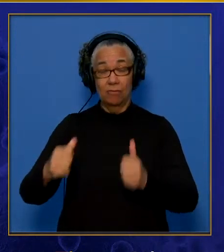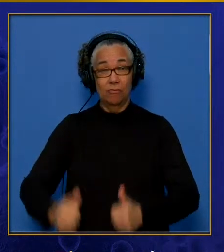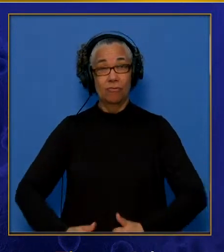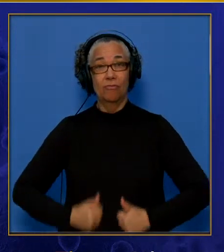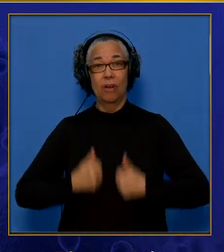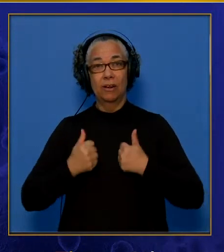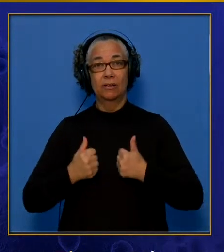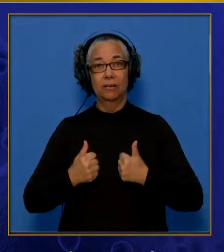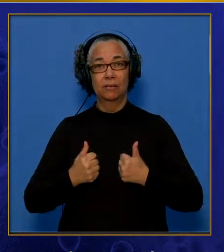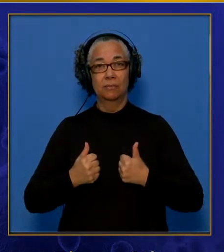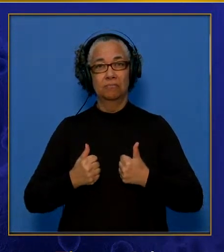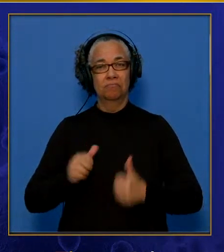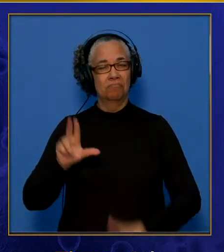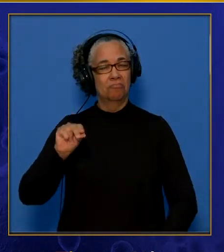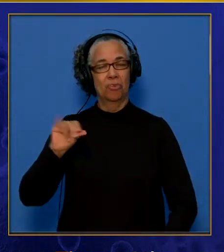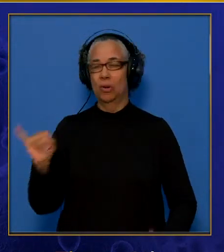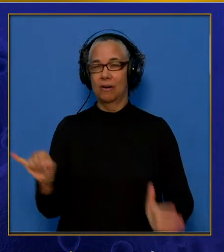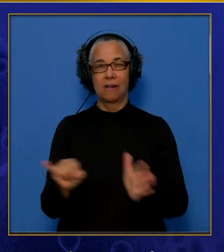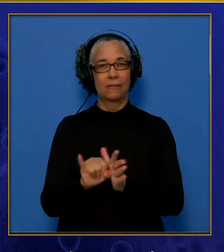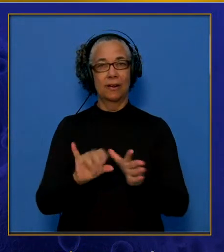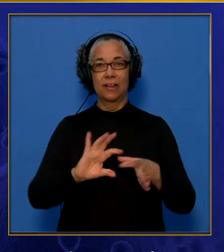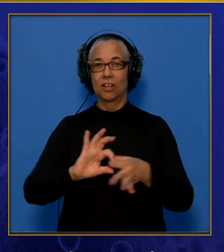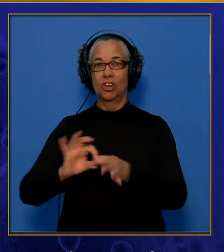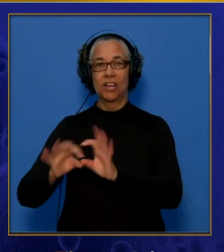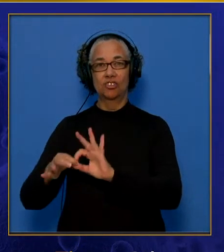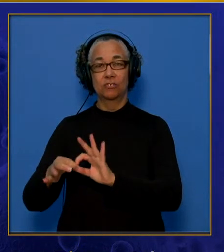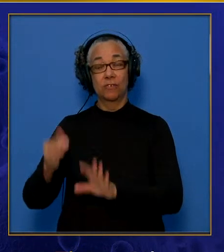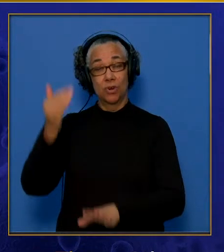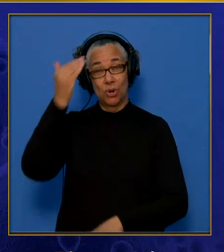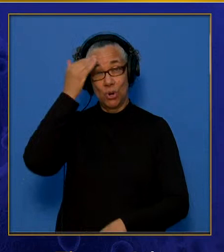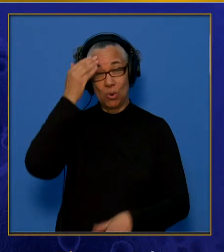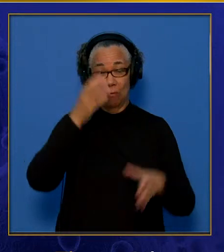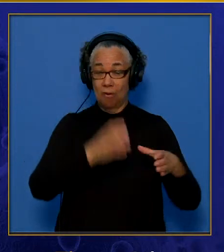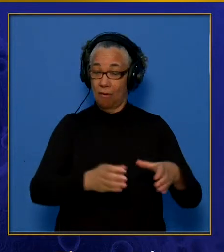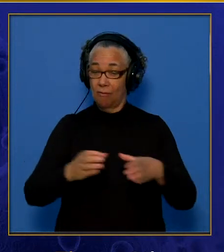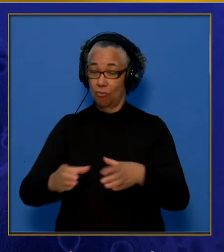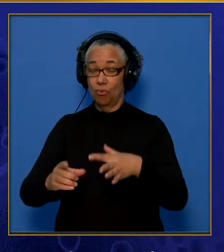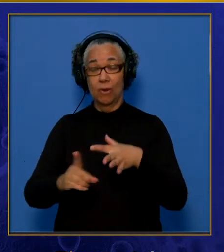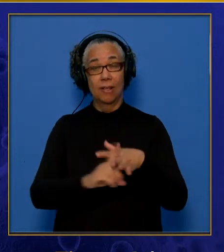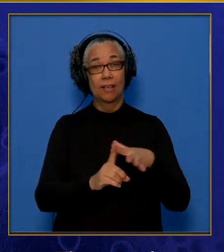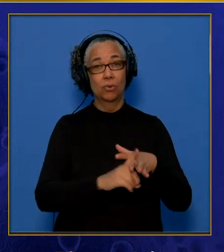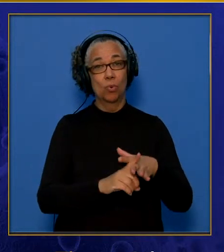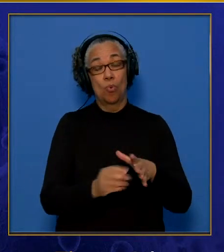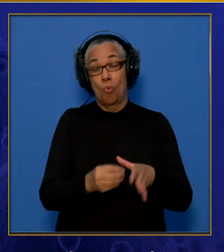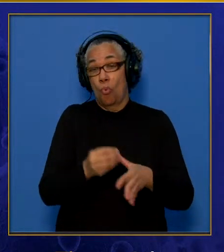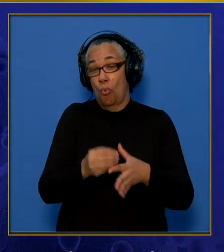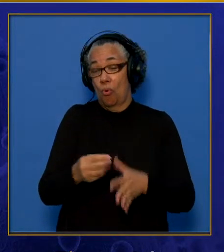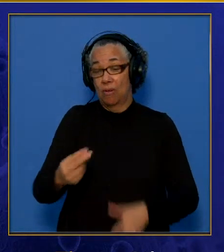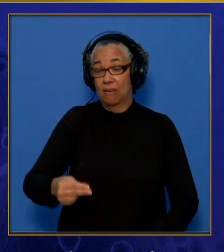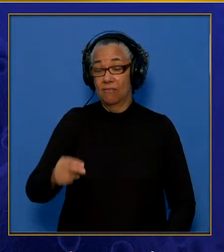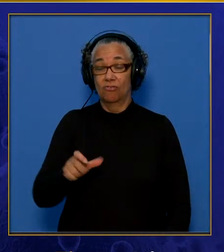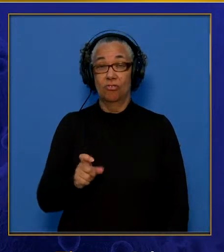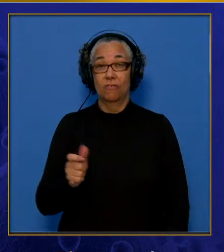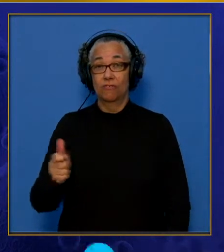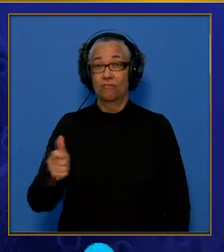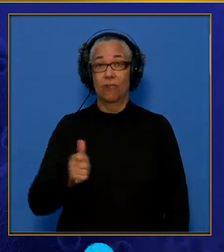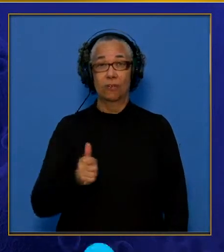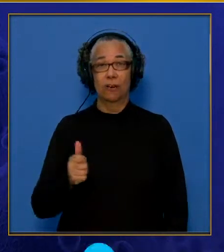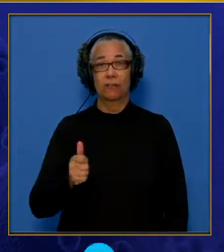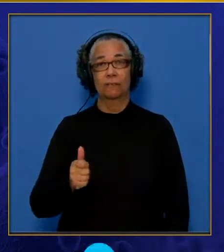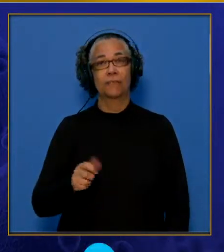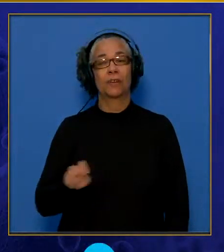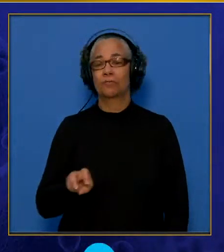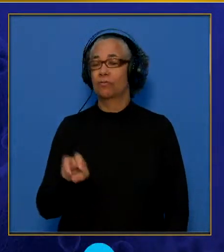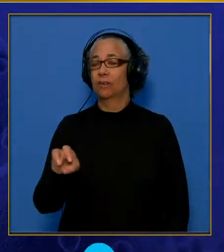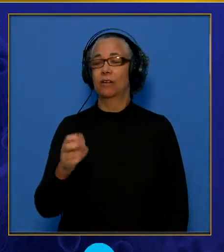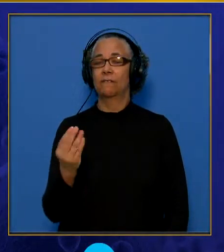no currently identified links to other known cases or clusters or history of travel in the past 14 days.